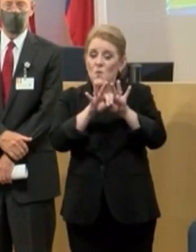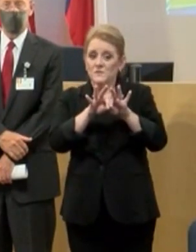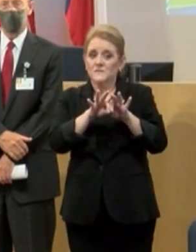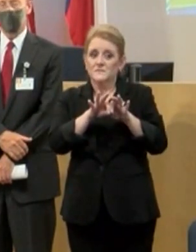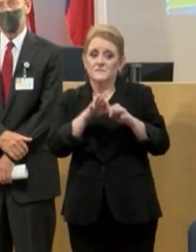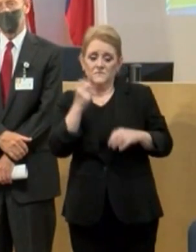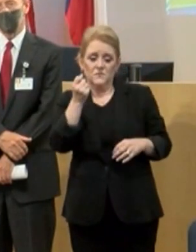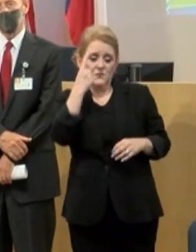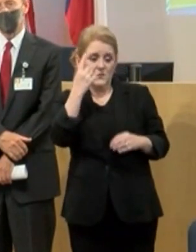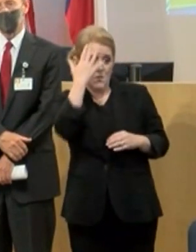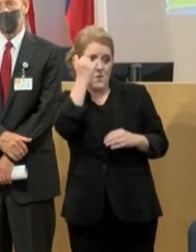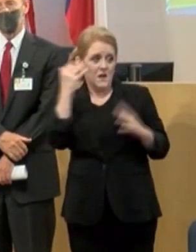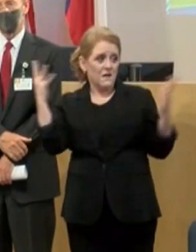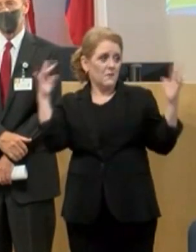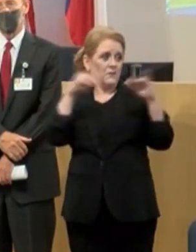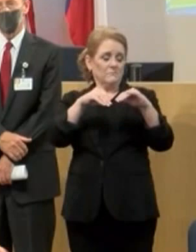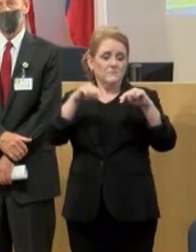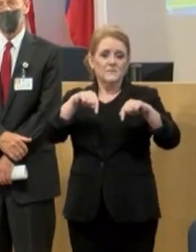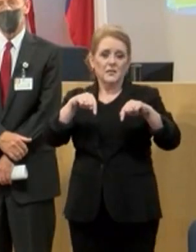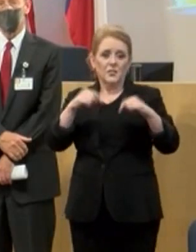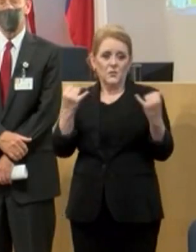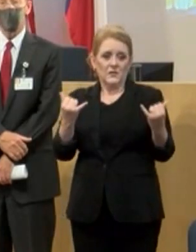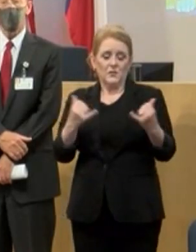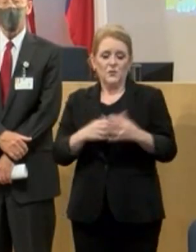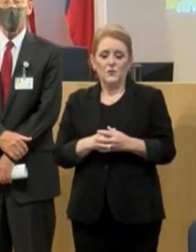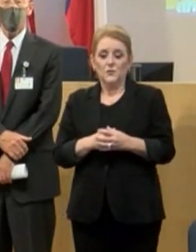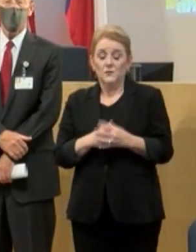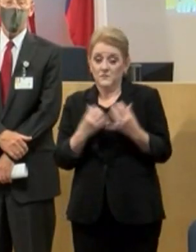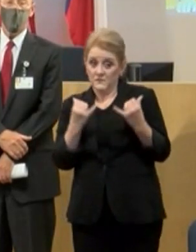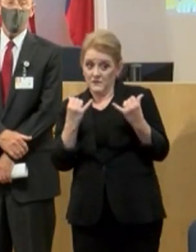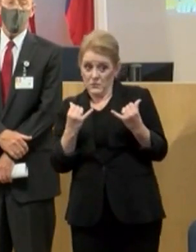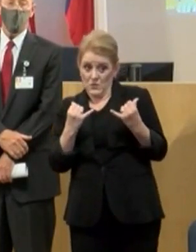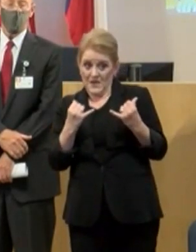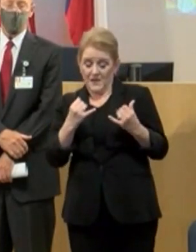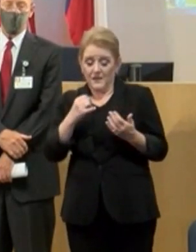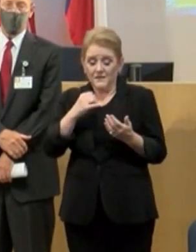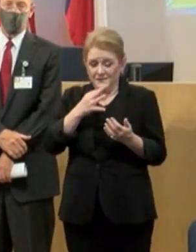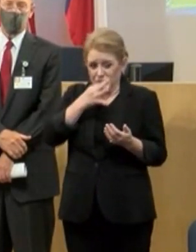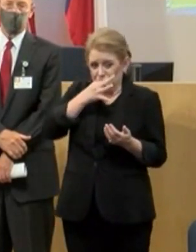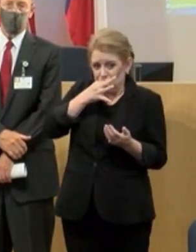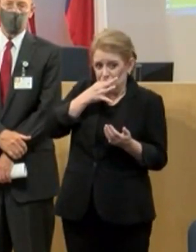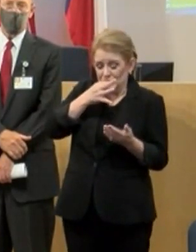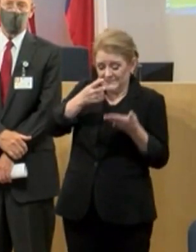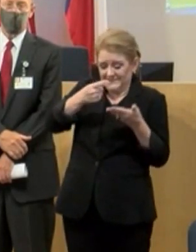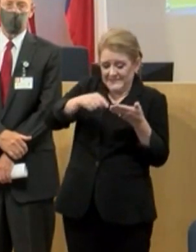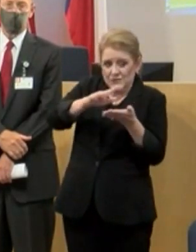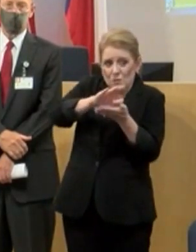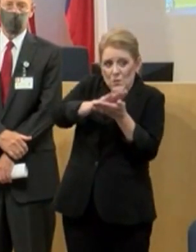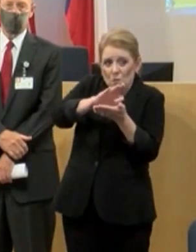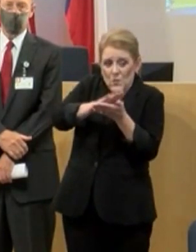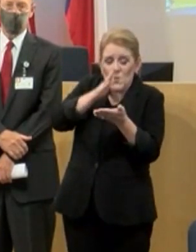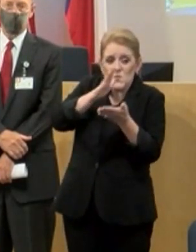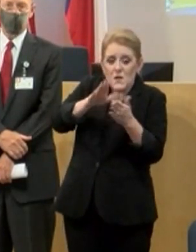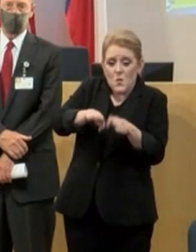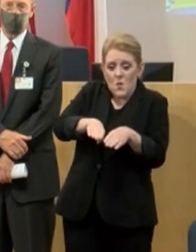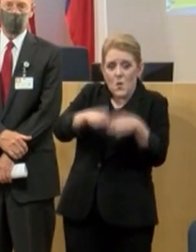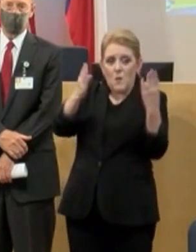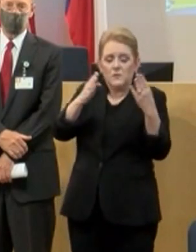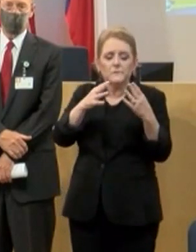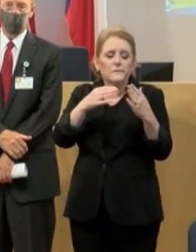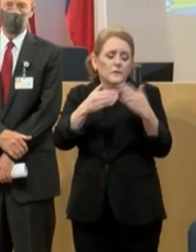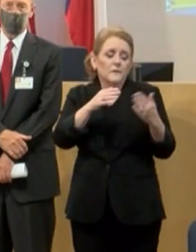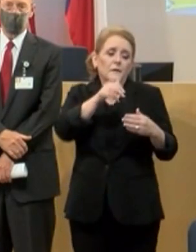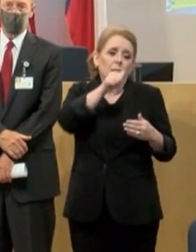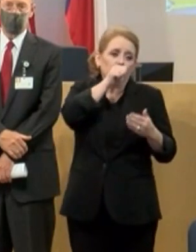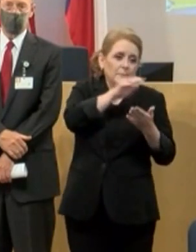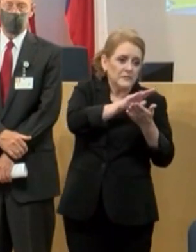today. As we gather today, we are on the precipice of schools opening up, whether they be public